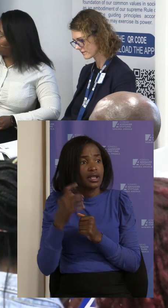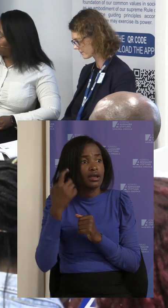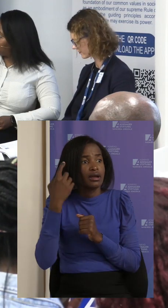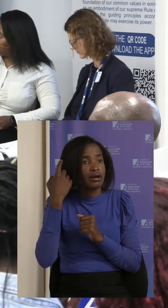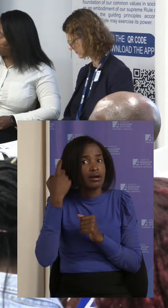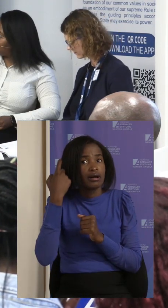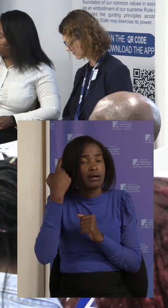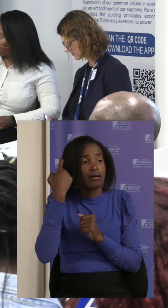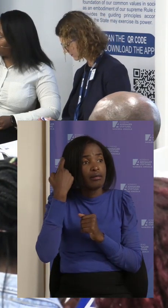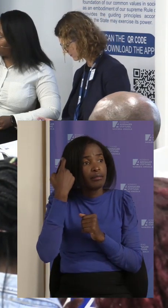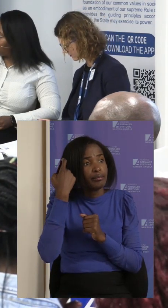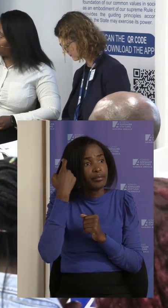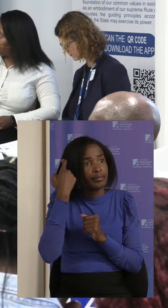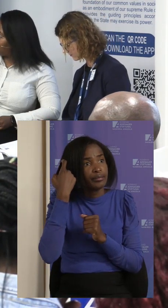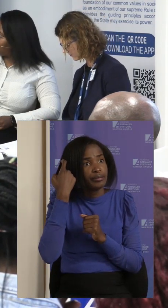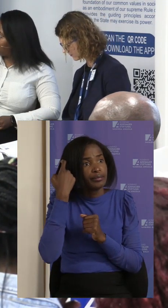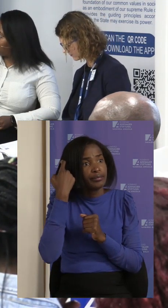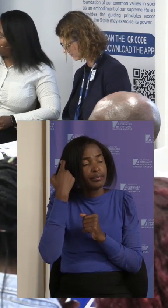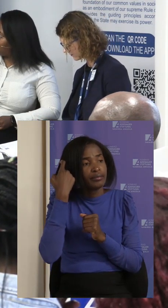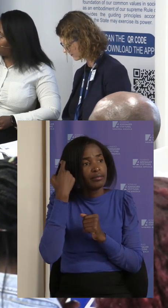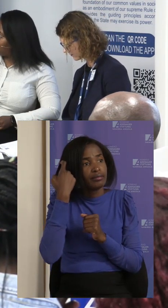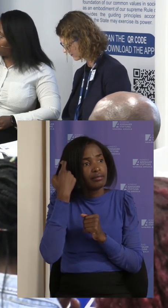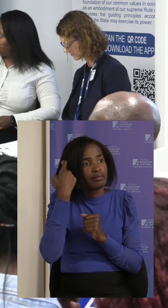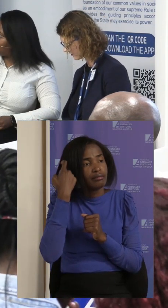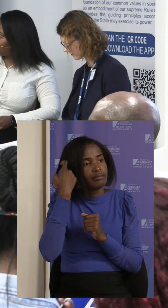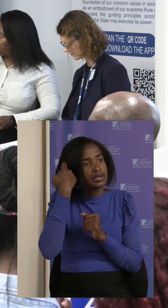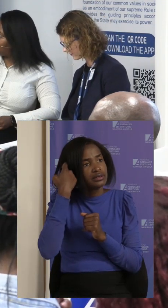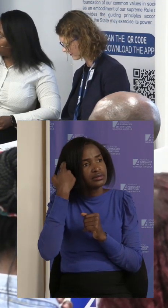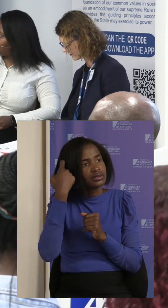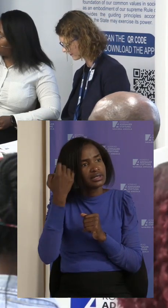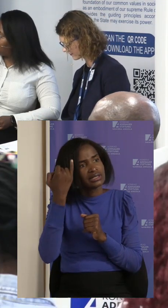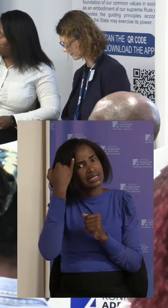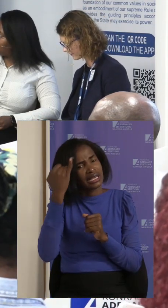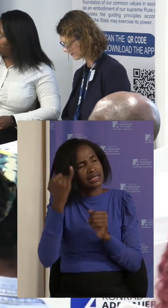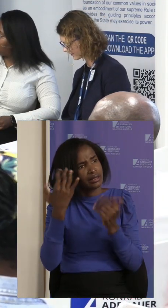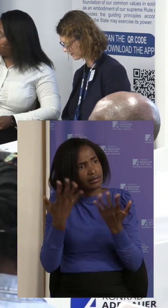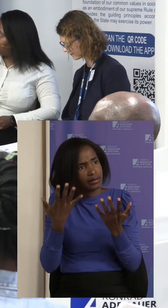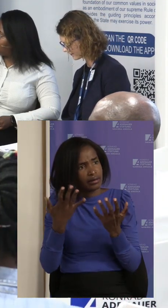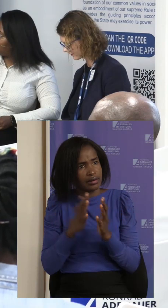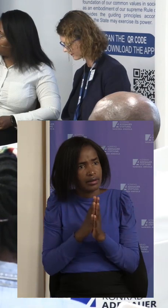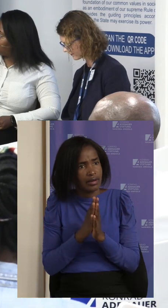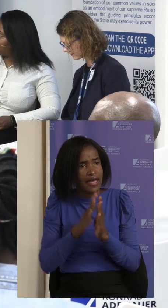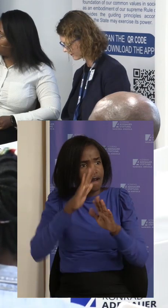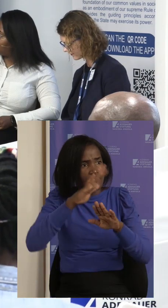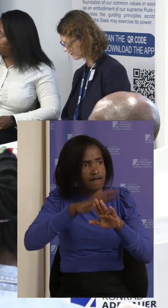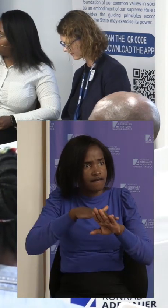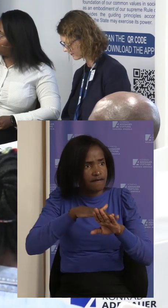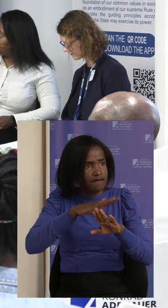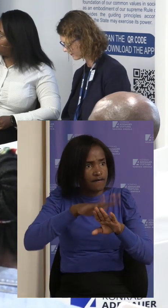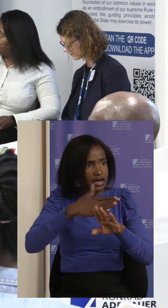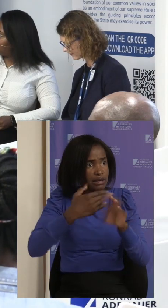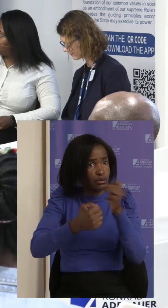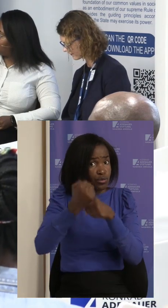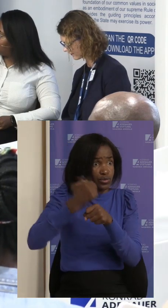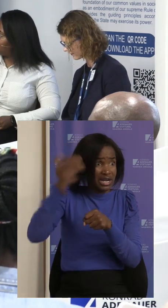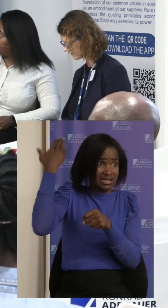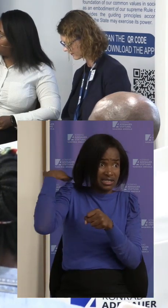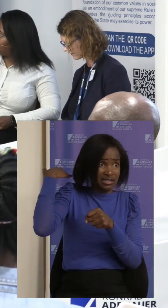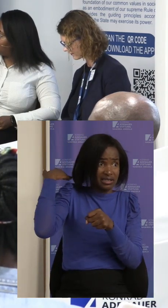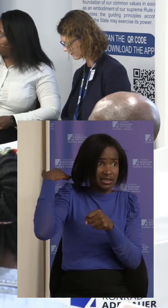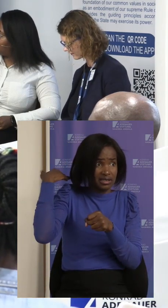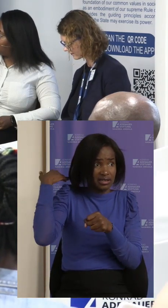perspective in terms of the disconnect between the results of, for instance, last year and